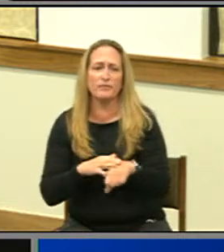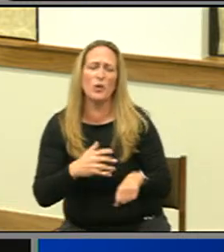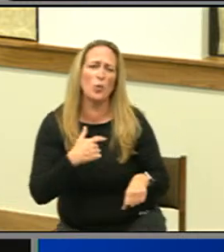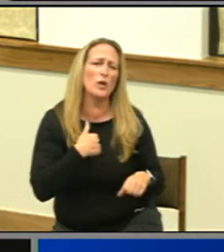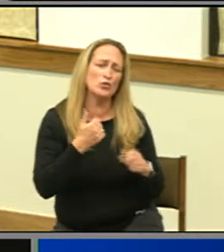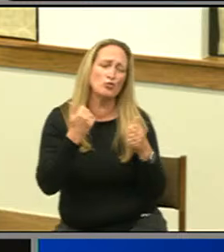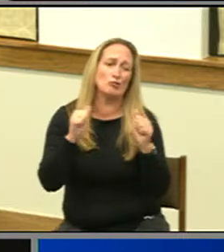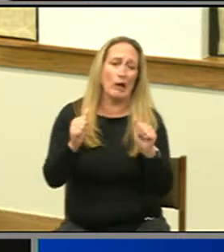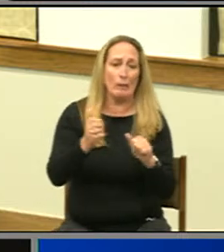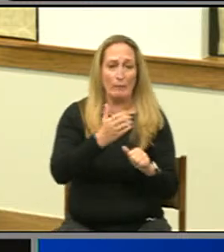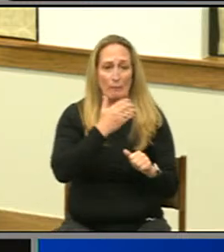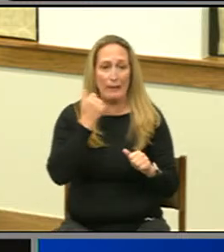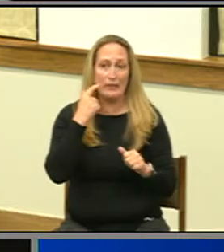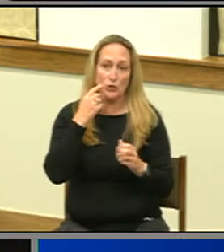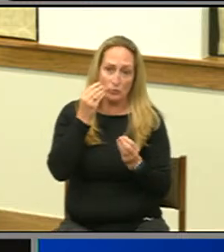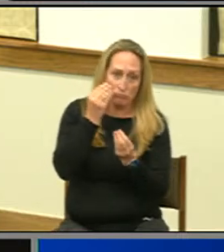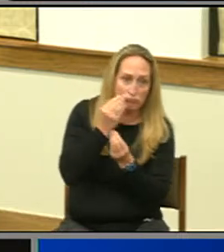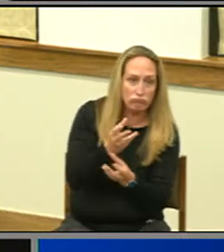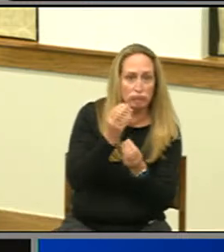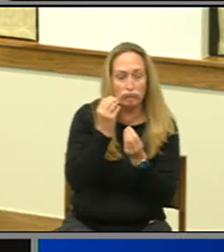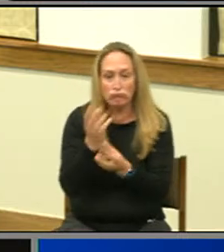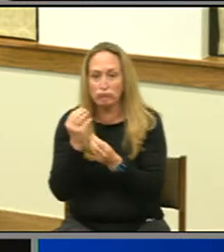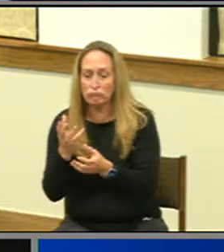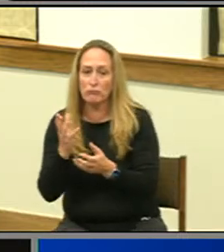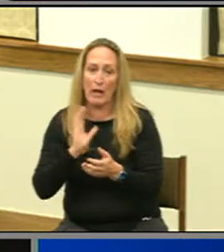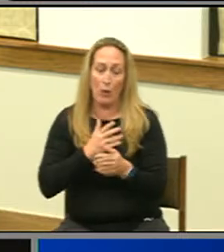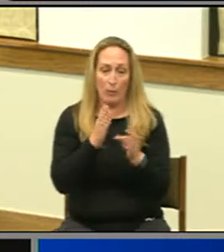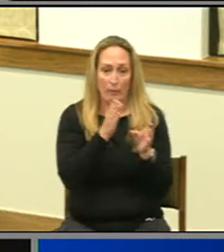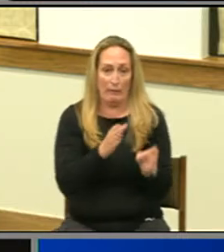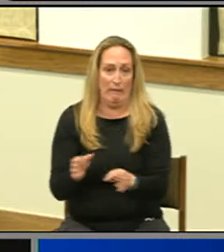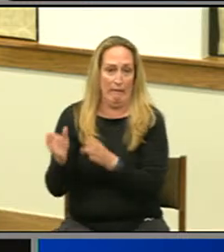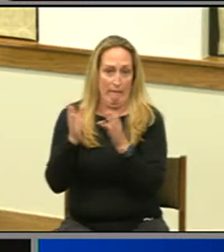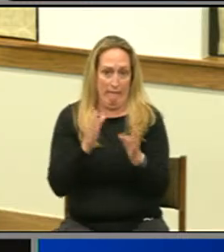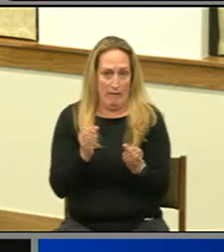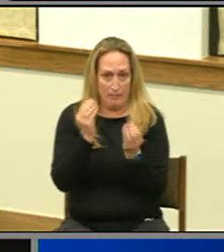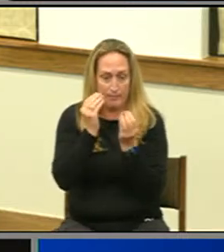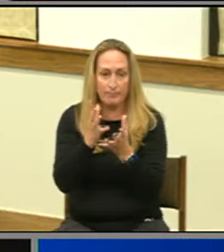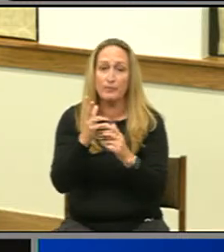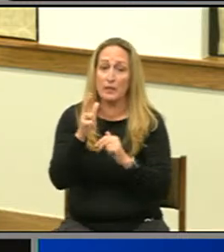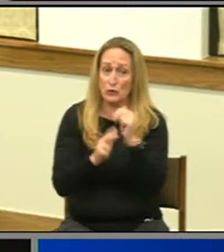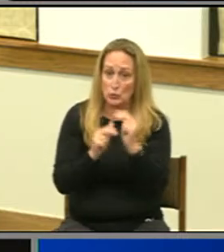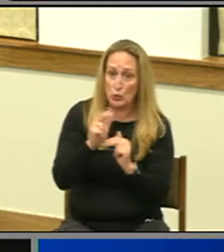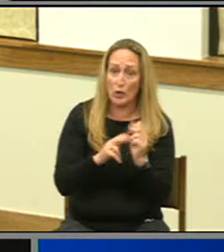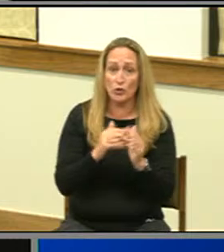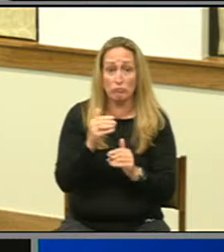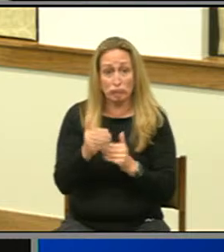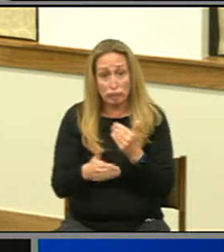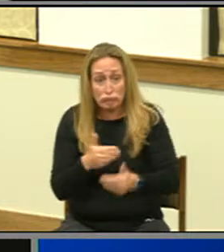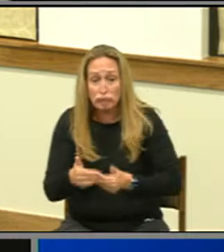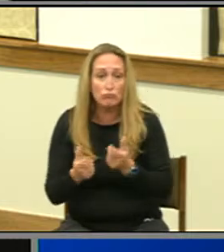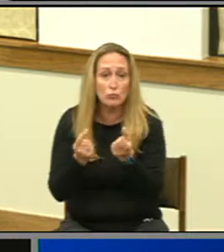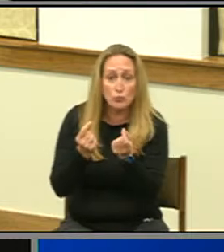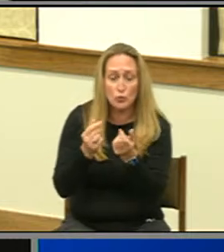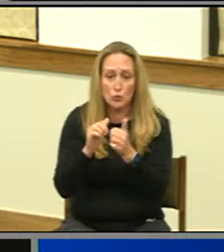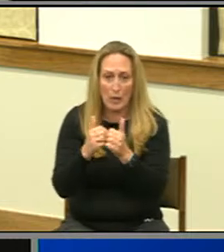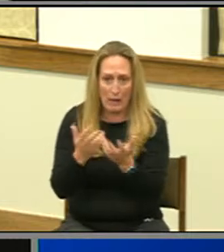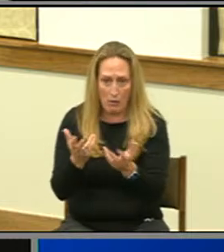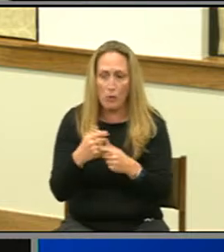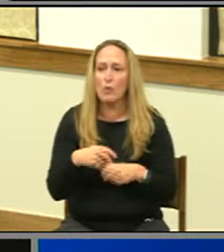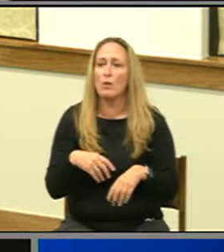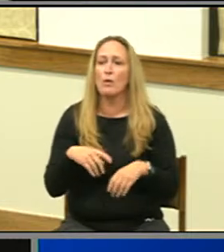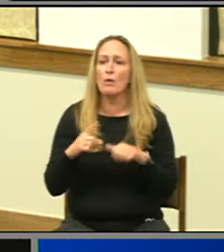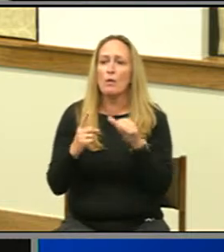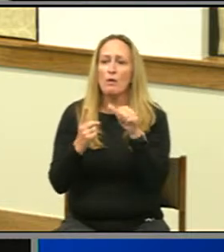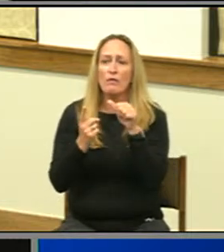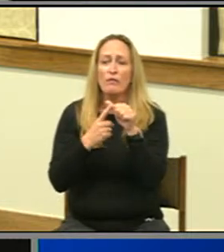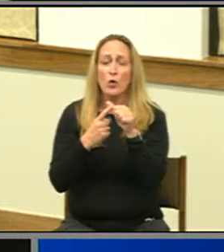try our best to communicate to the public of our plans and construction progress. And the